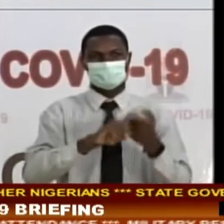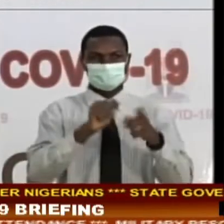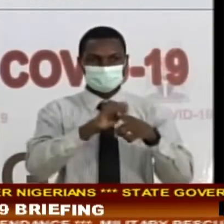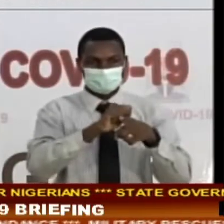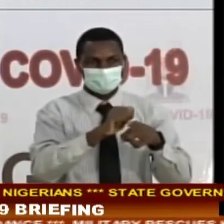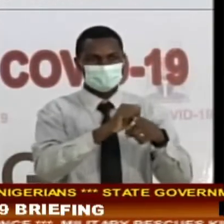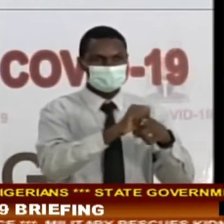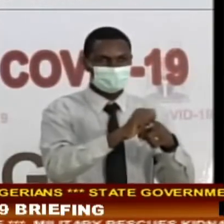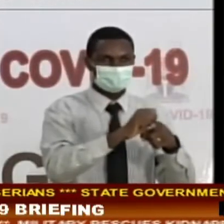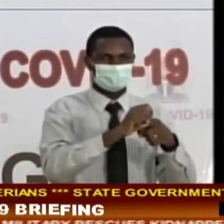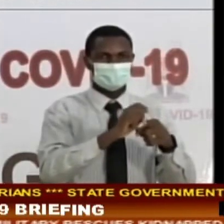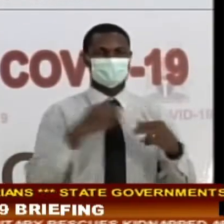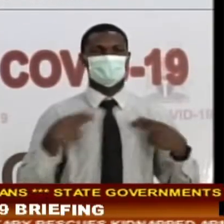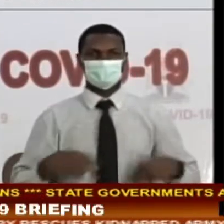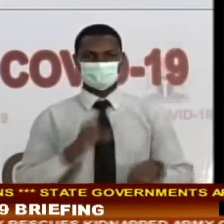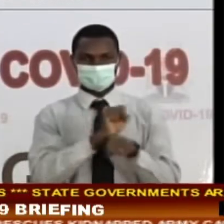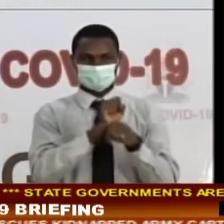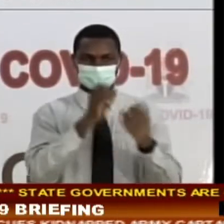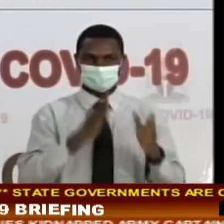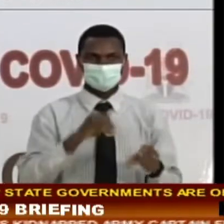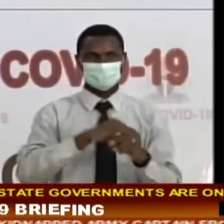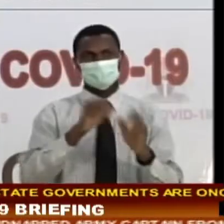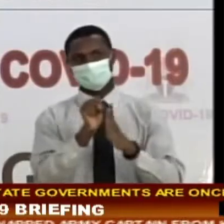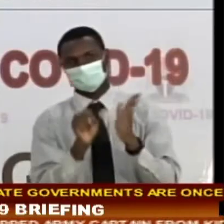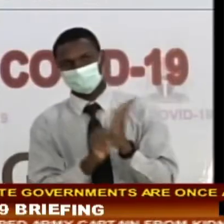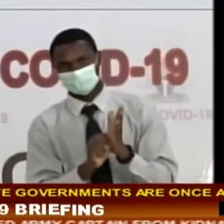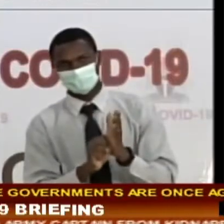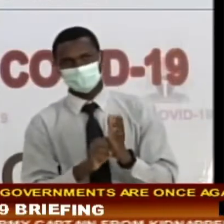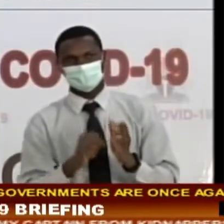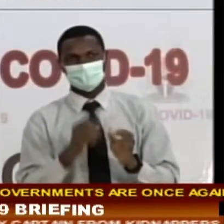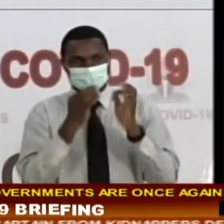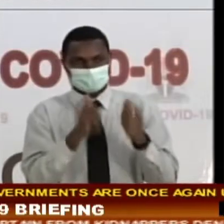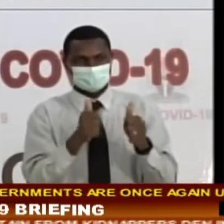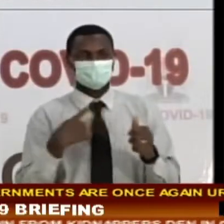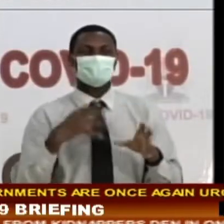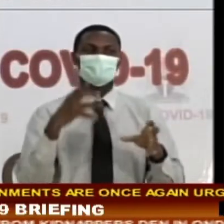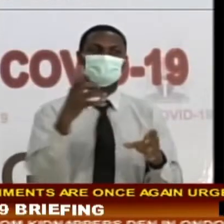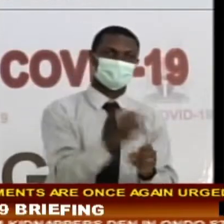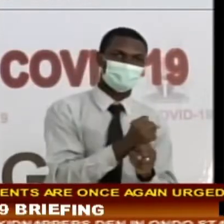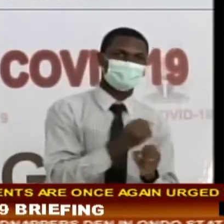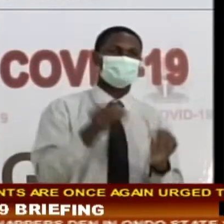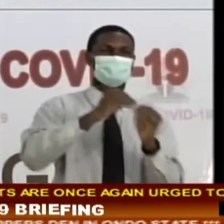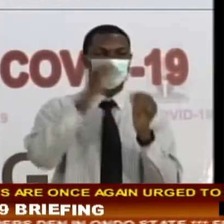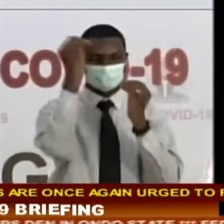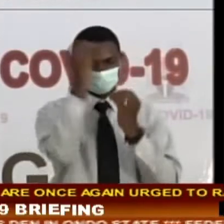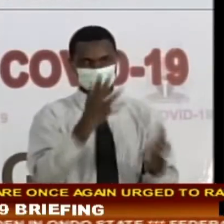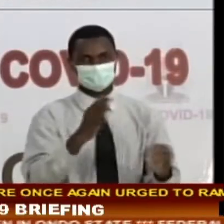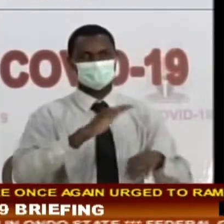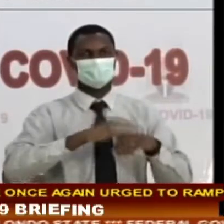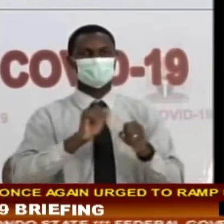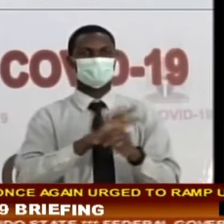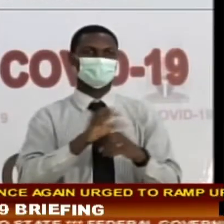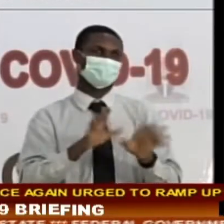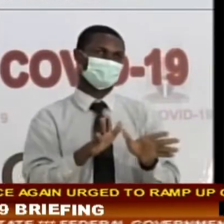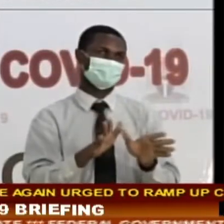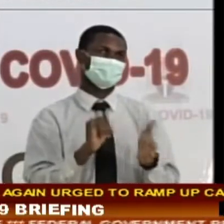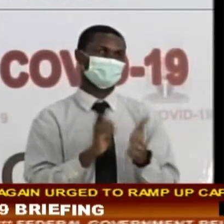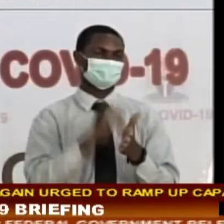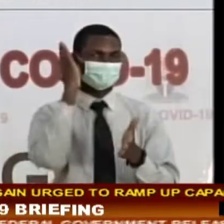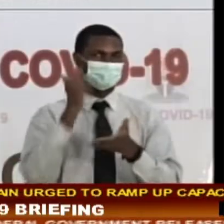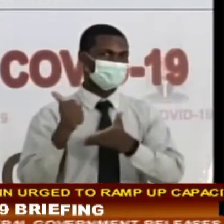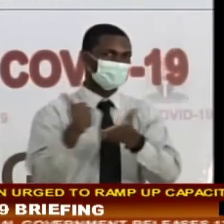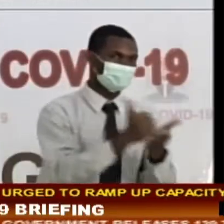more information of covid-19 is received to ensure that learnings and exchange of ideas